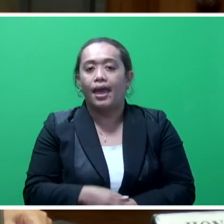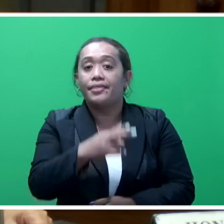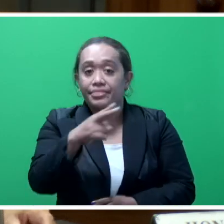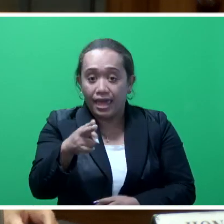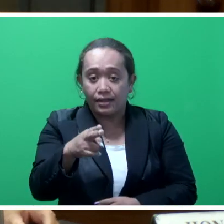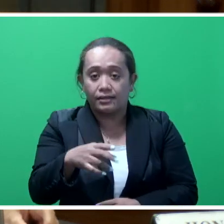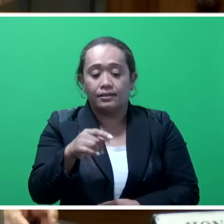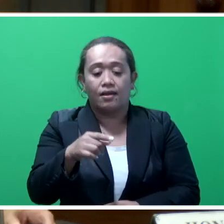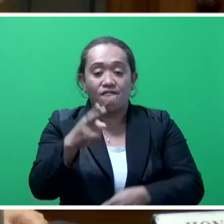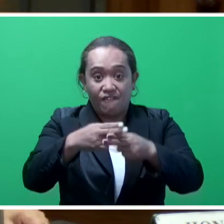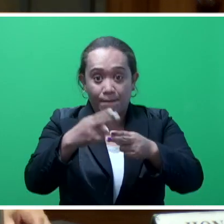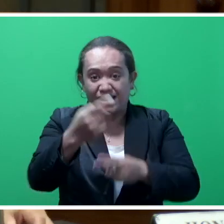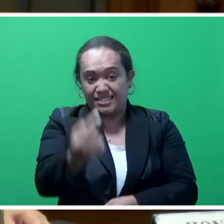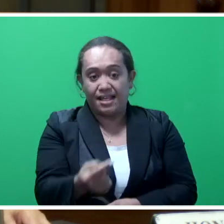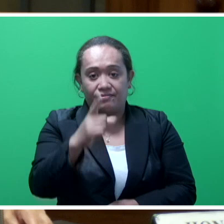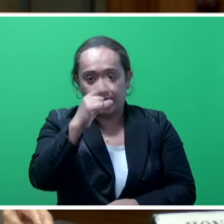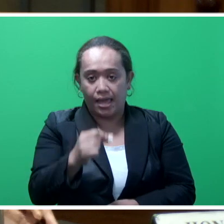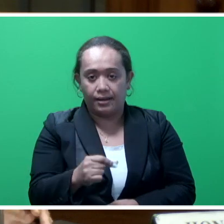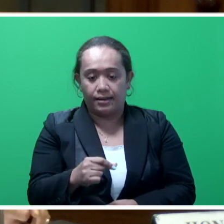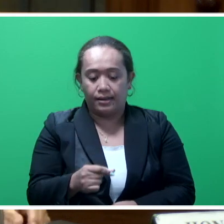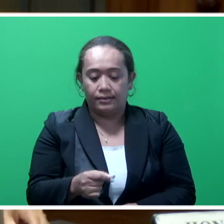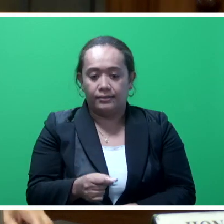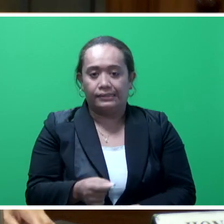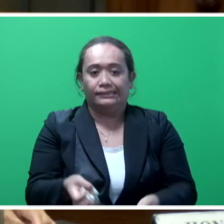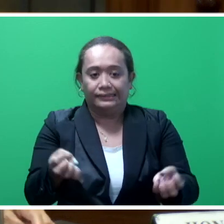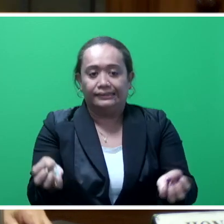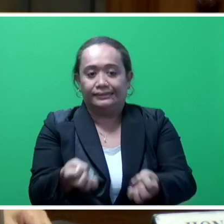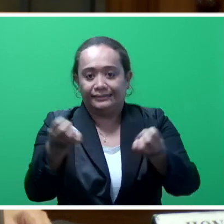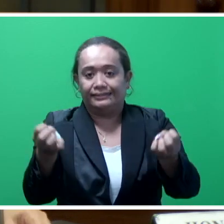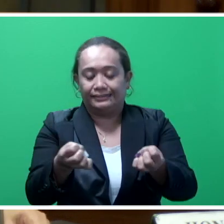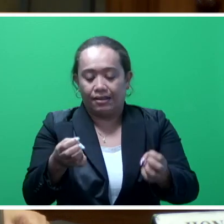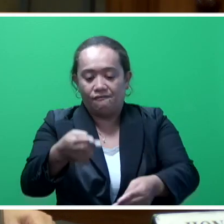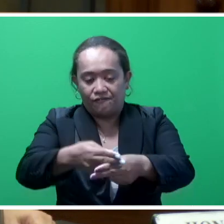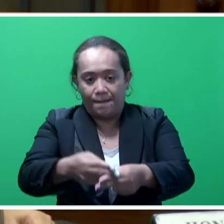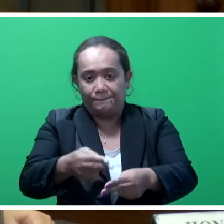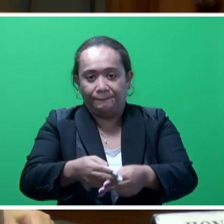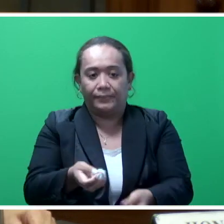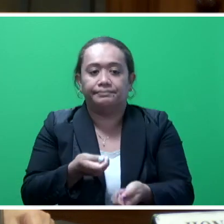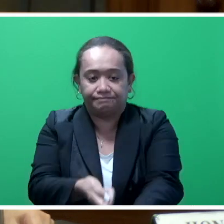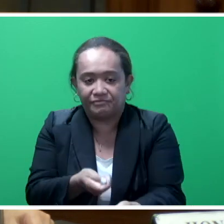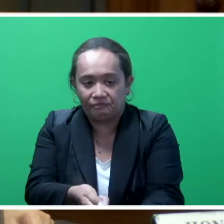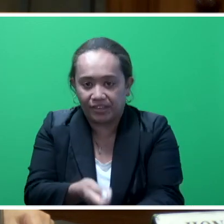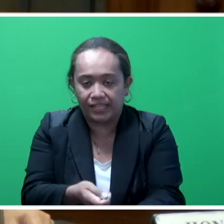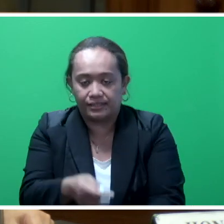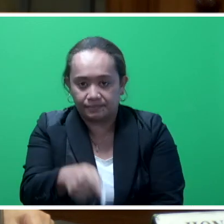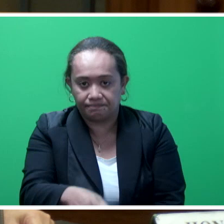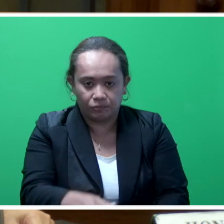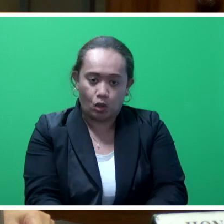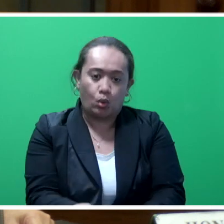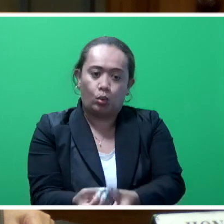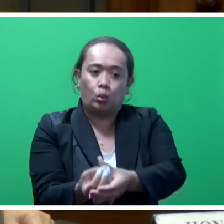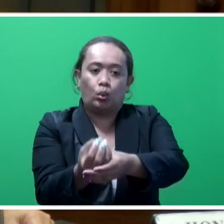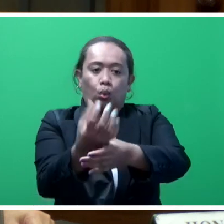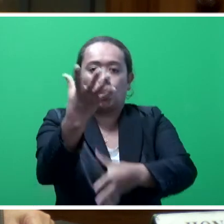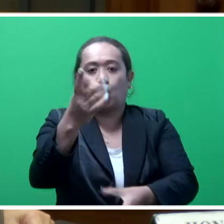further, use different feed to get them to the required weight with the required level of fat, and then they